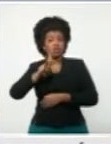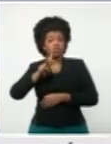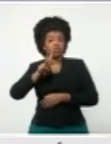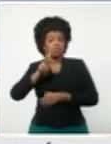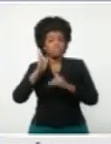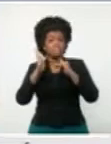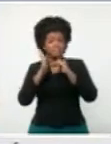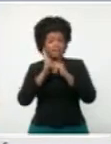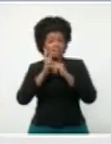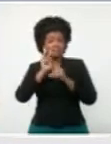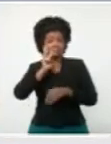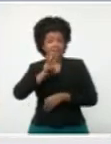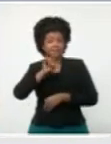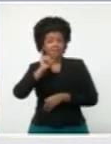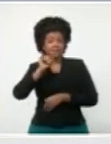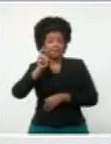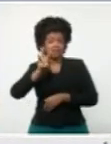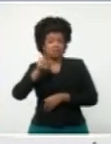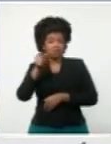Peru with